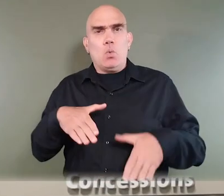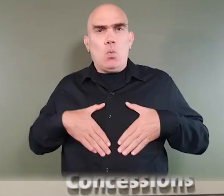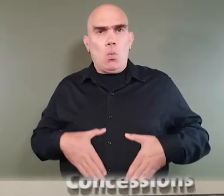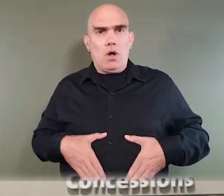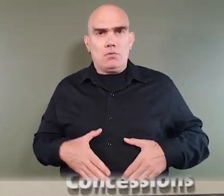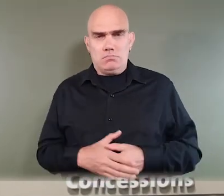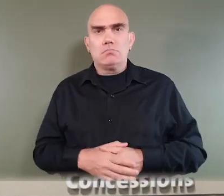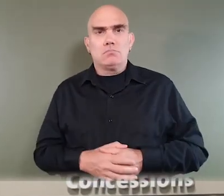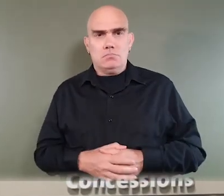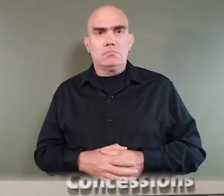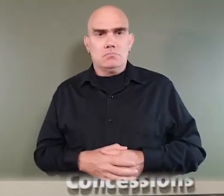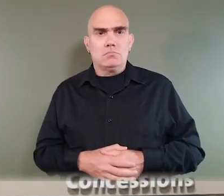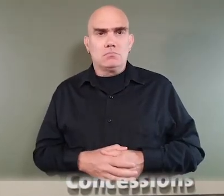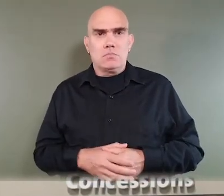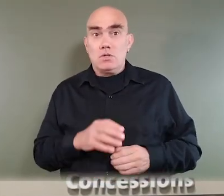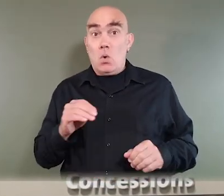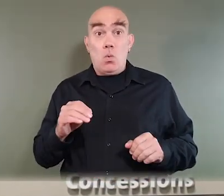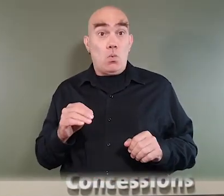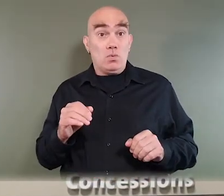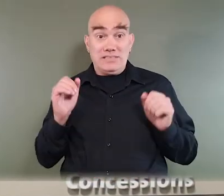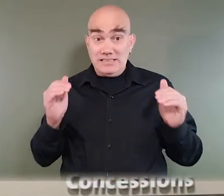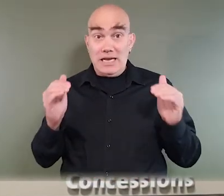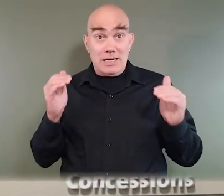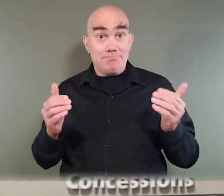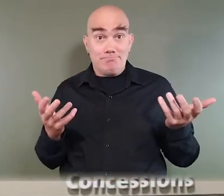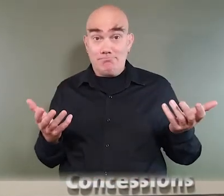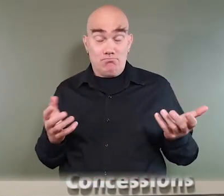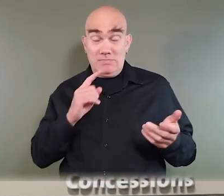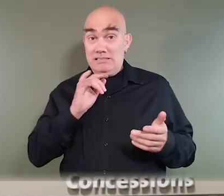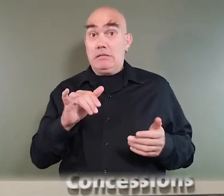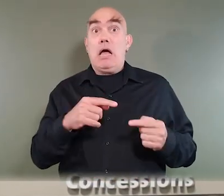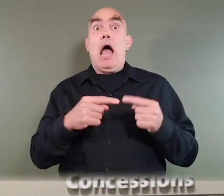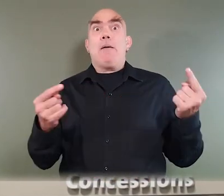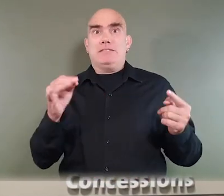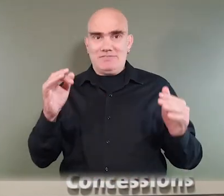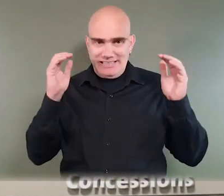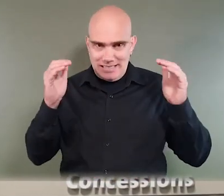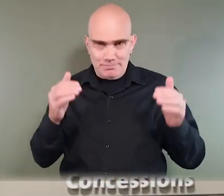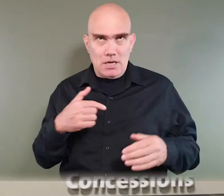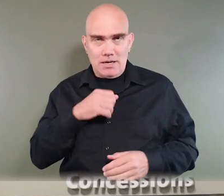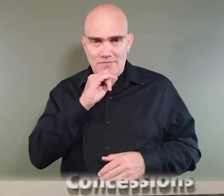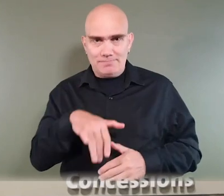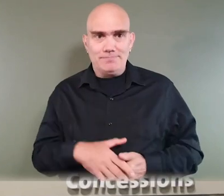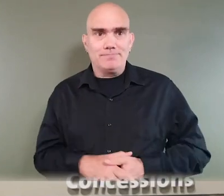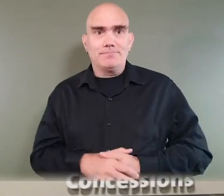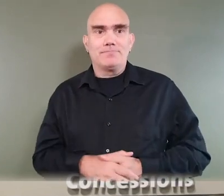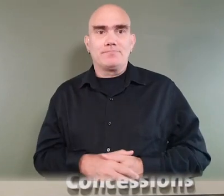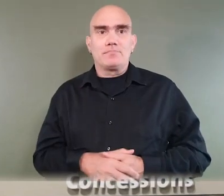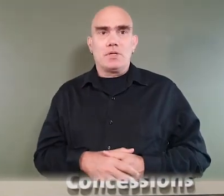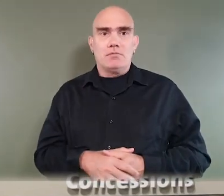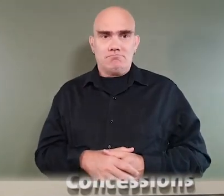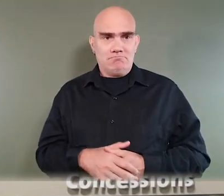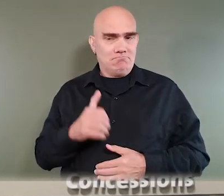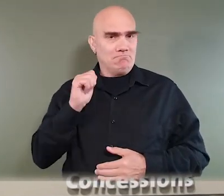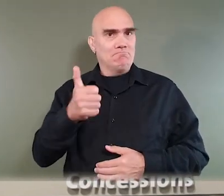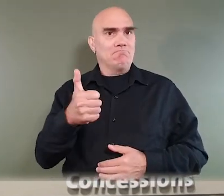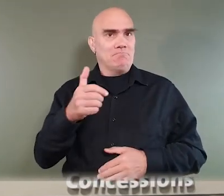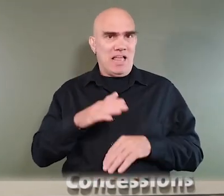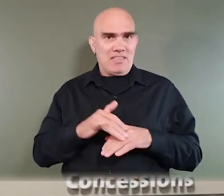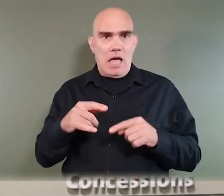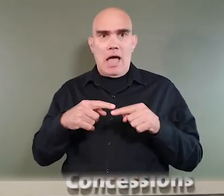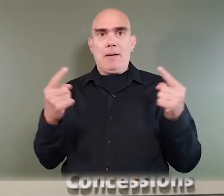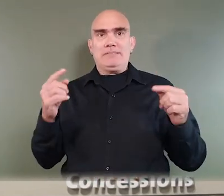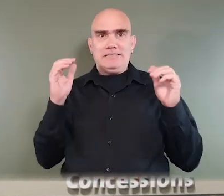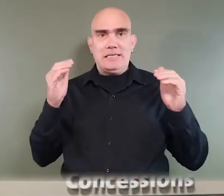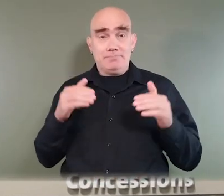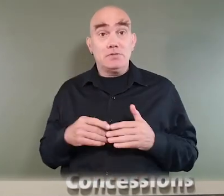No sit-ups required. It's the anti-sit-up. I love that. I know. Thumbs up on the anti-sit-up. Wiggle,